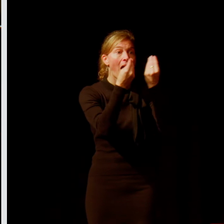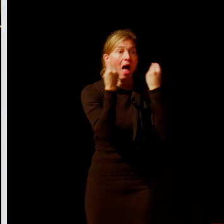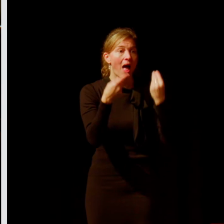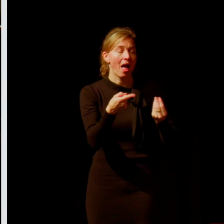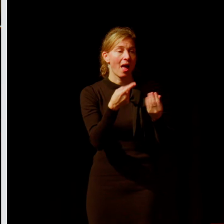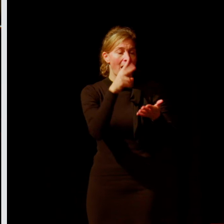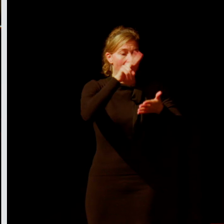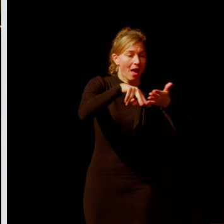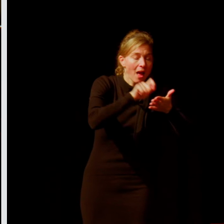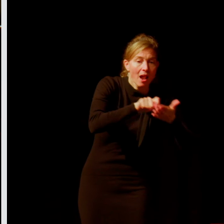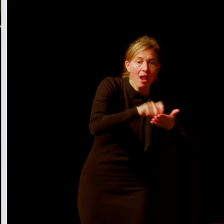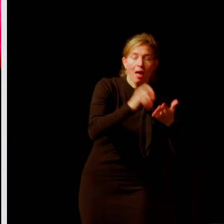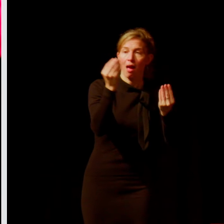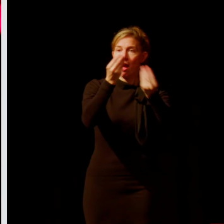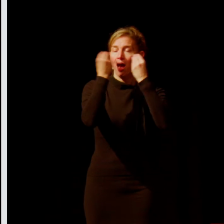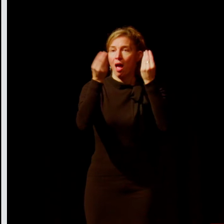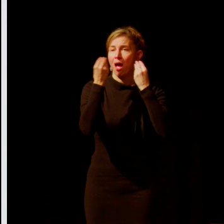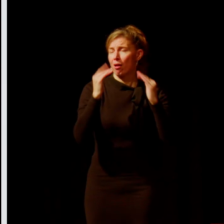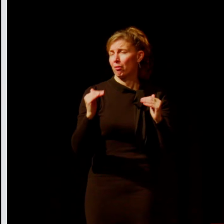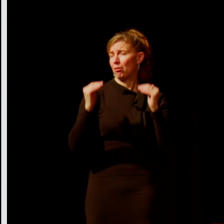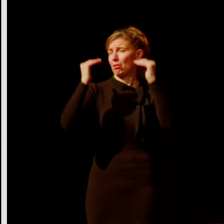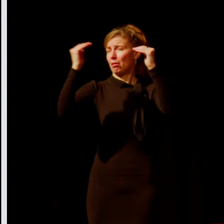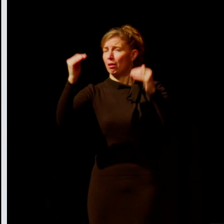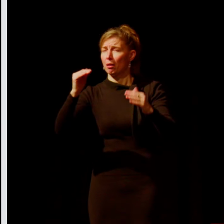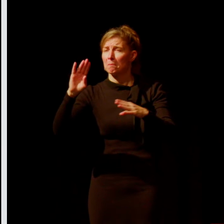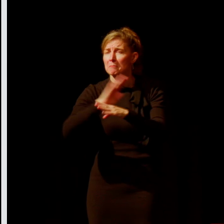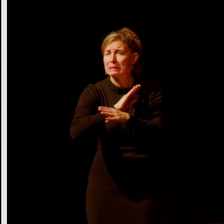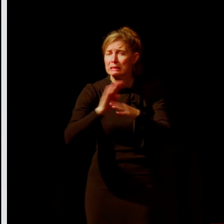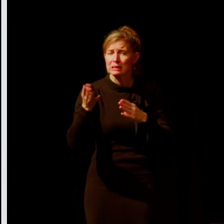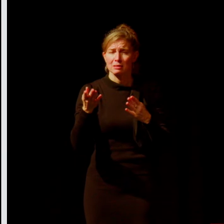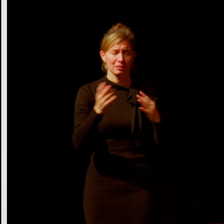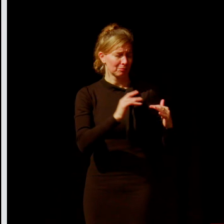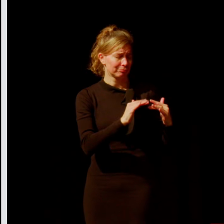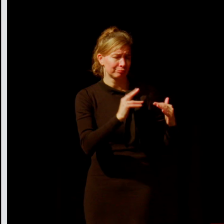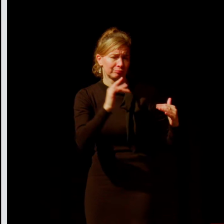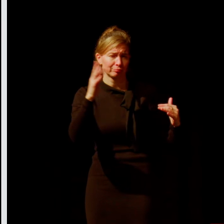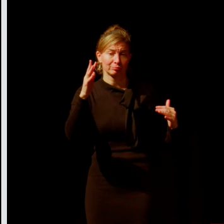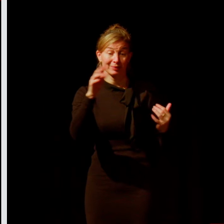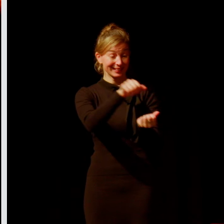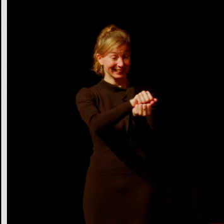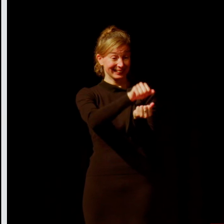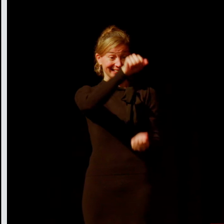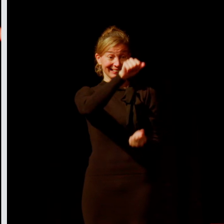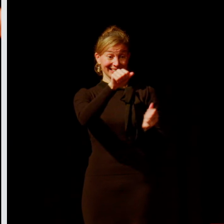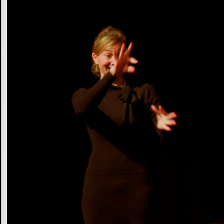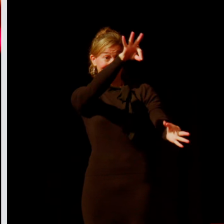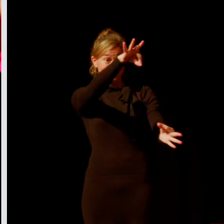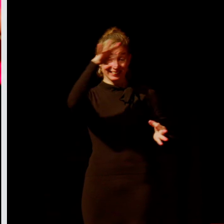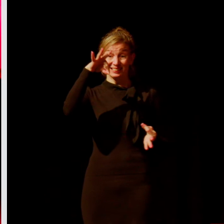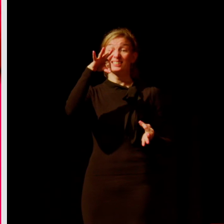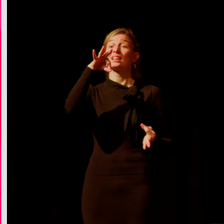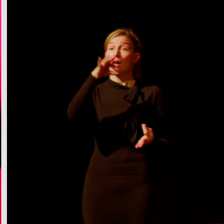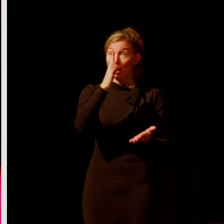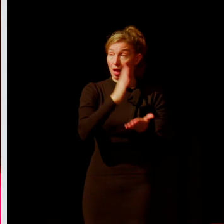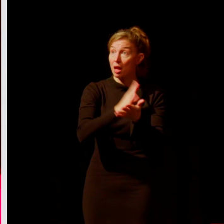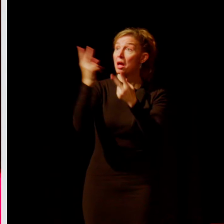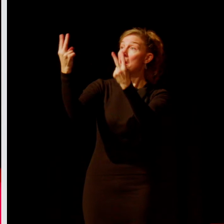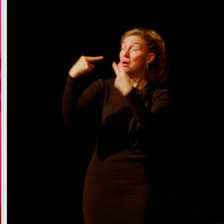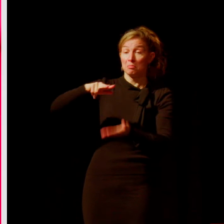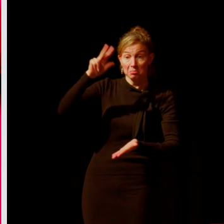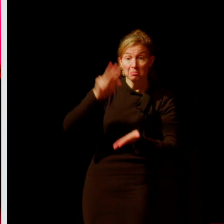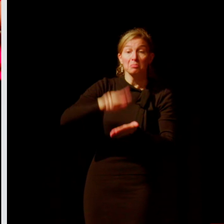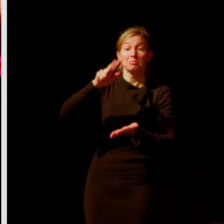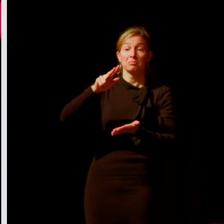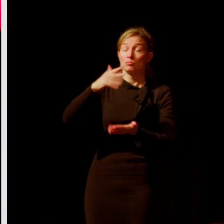business skills. And with certificates verified through the blockchain, Farida's education becomes